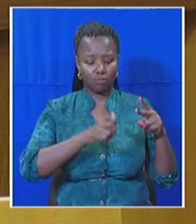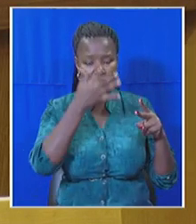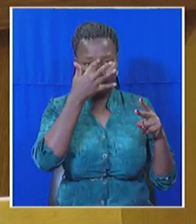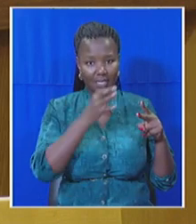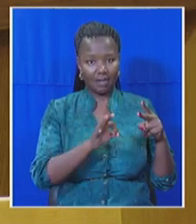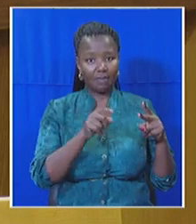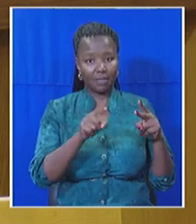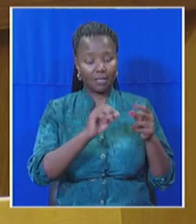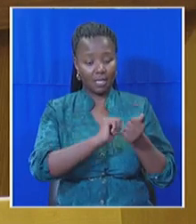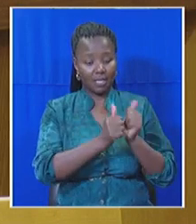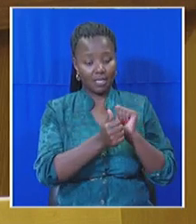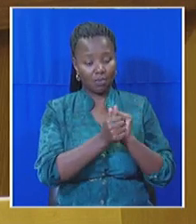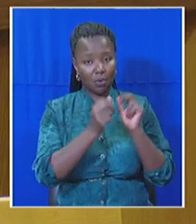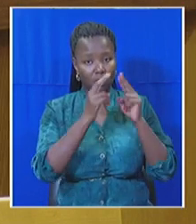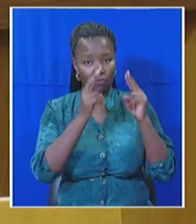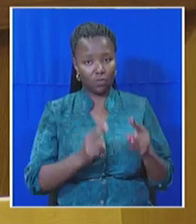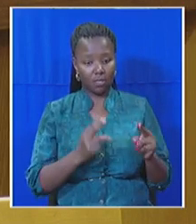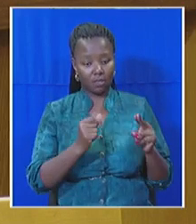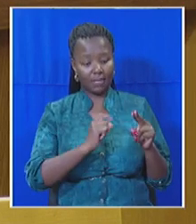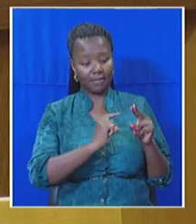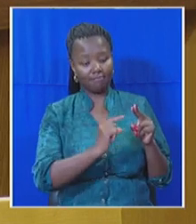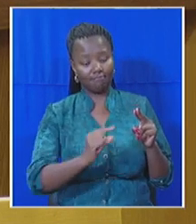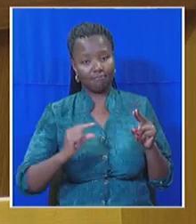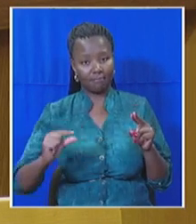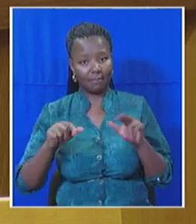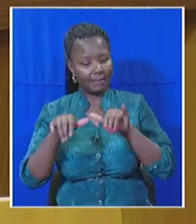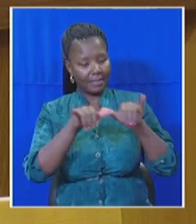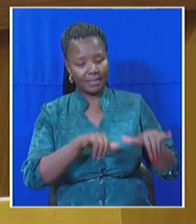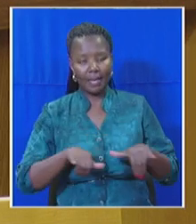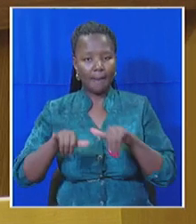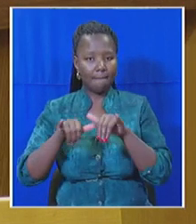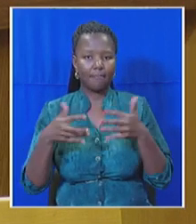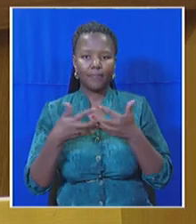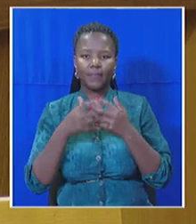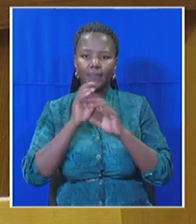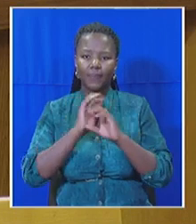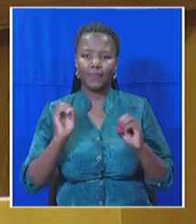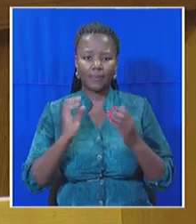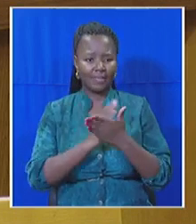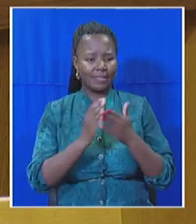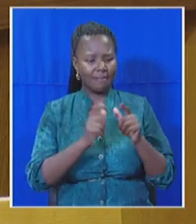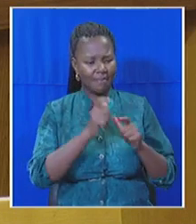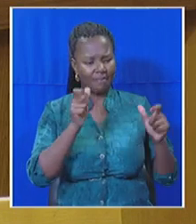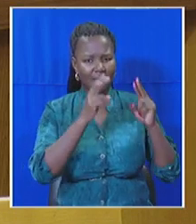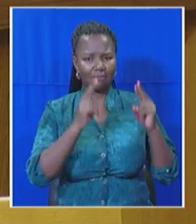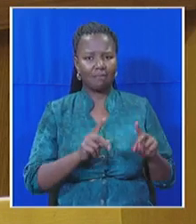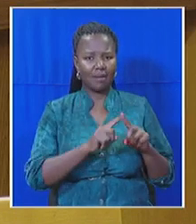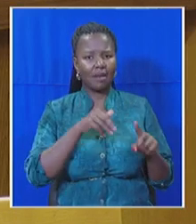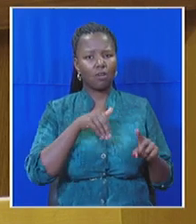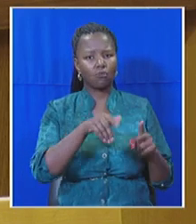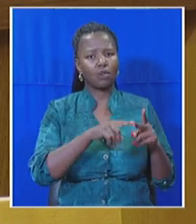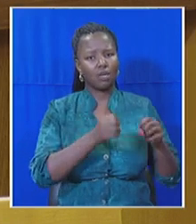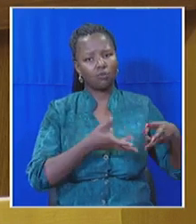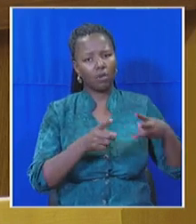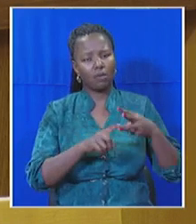to sports federations is disproportionate to their needs. Some of the biggest sports federations, such as cricket, rugby, and